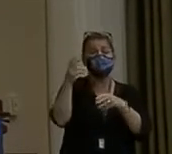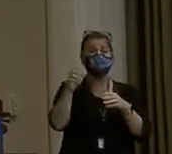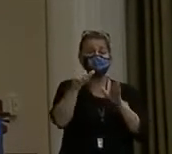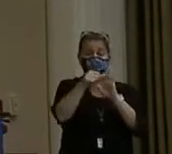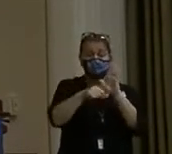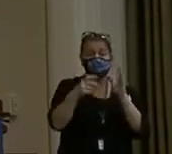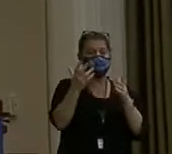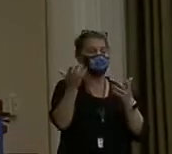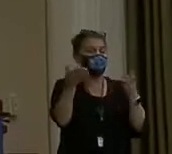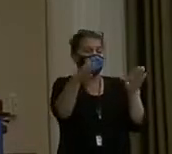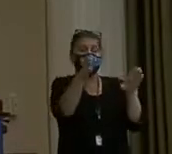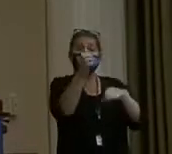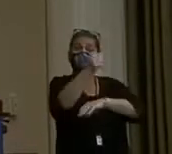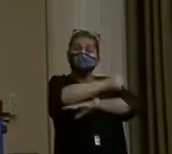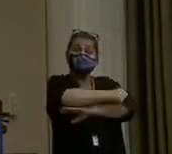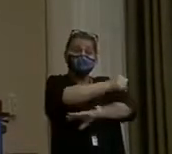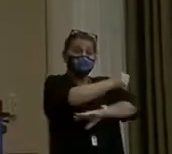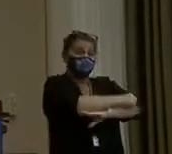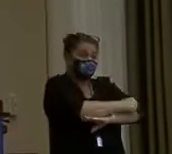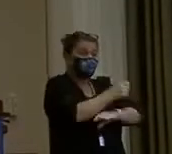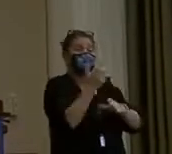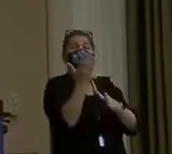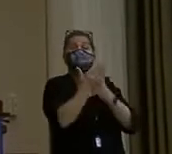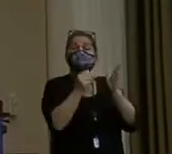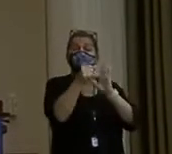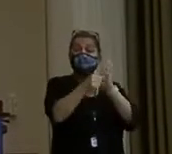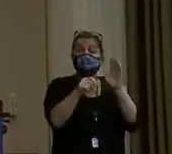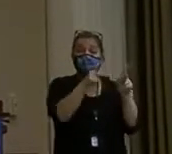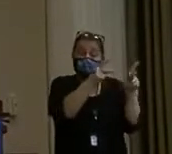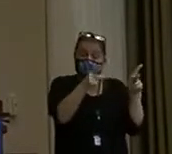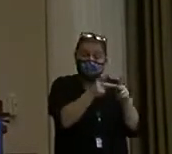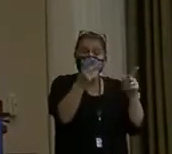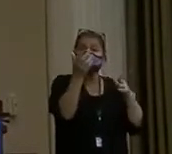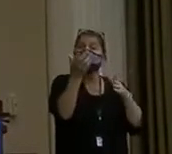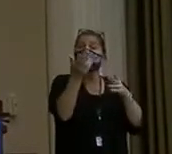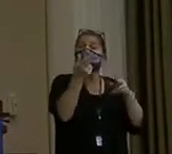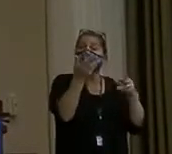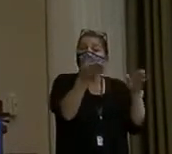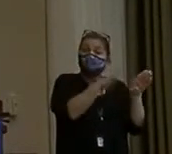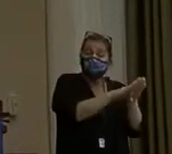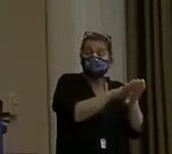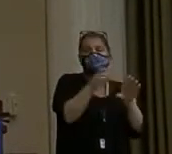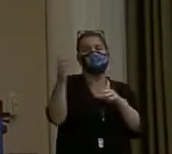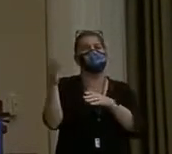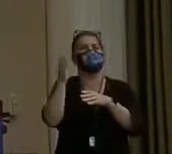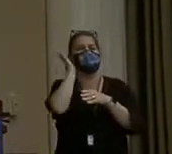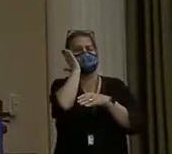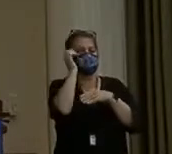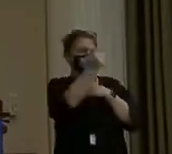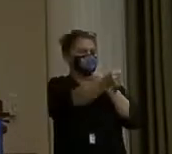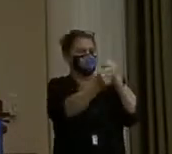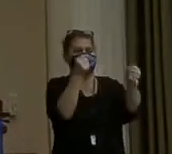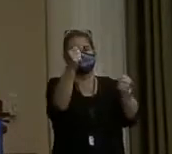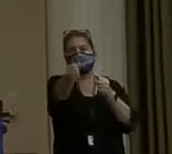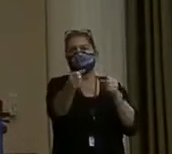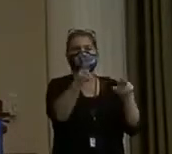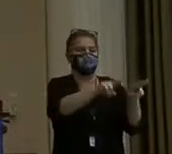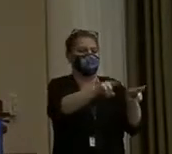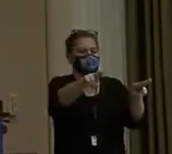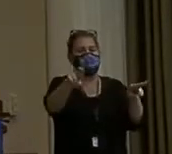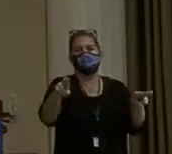We closed down a good number of our ambulatory care sites entirely and brought the clinical staff in to go care for our patients in the